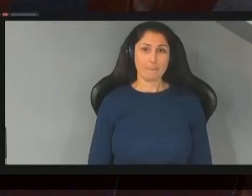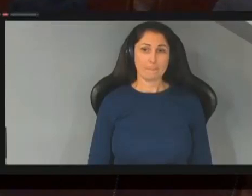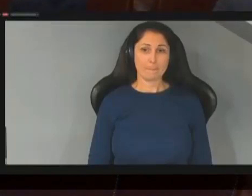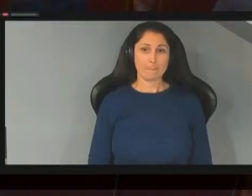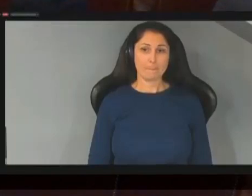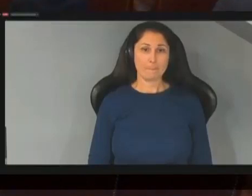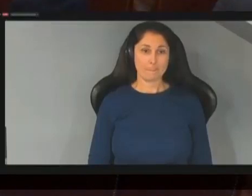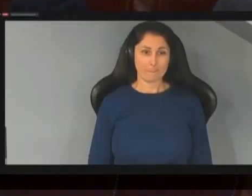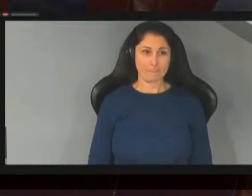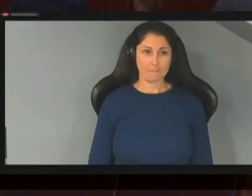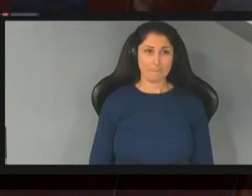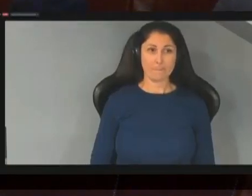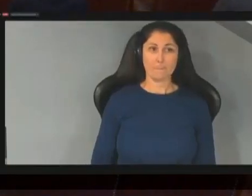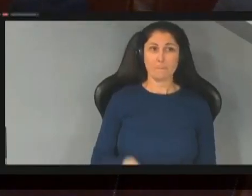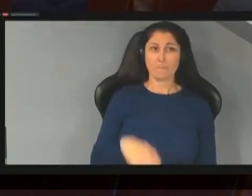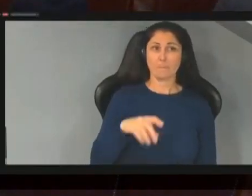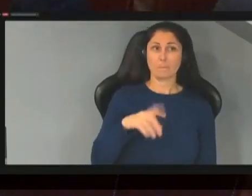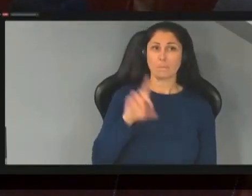Bernadette Mosley.